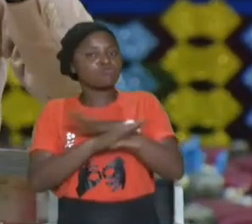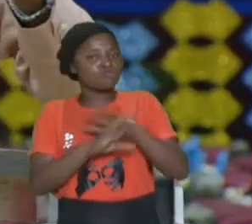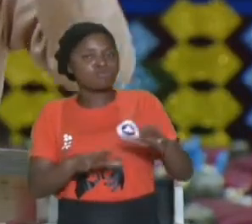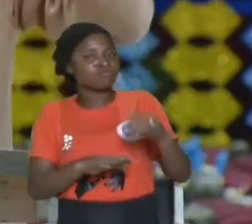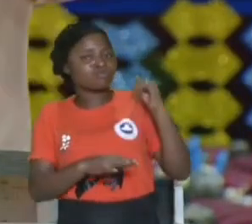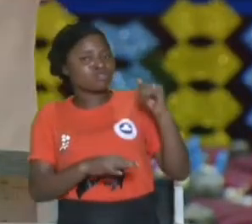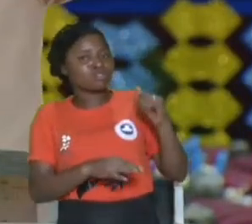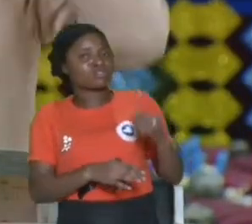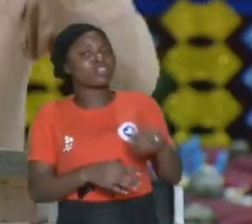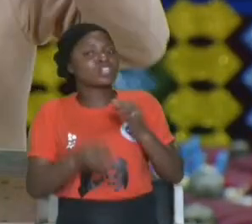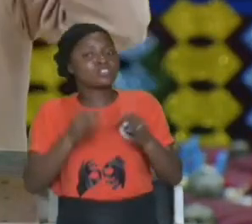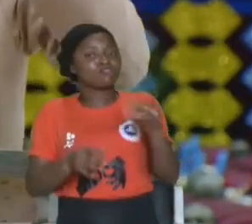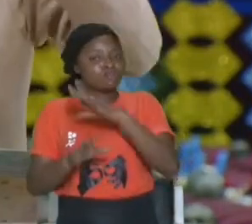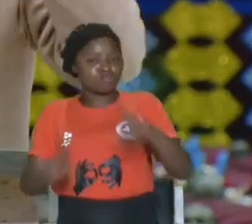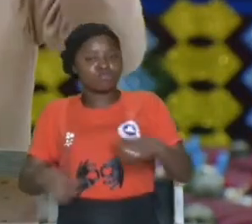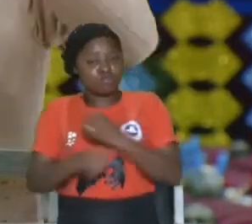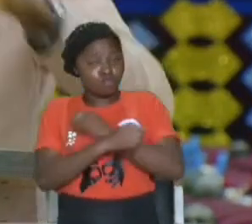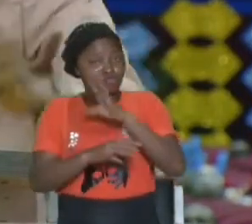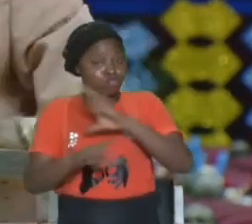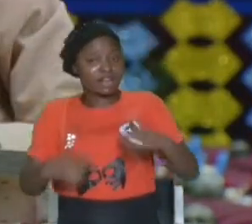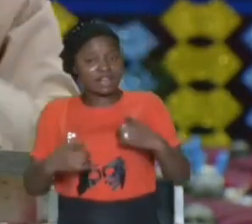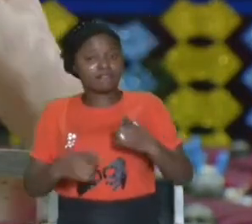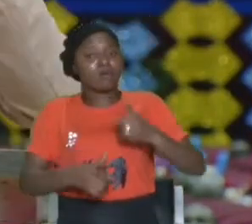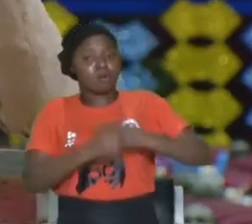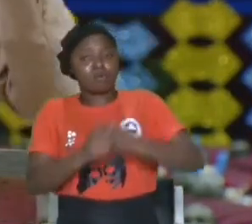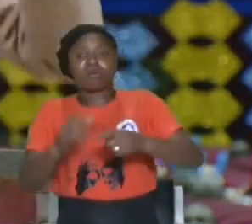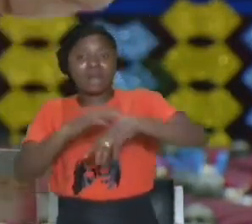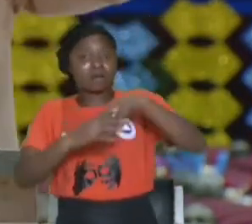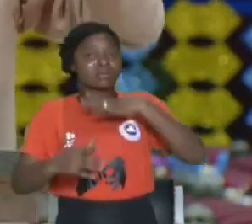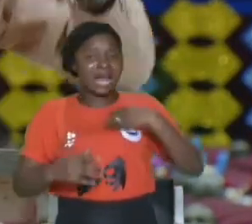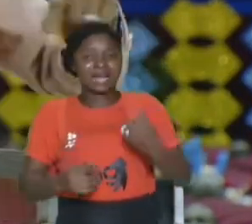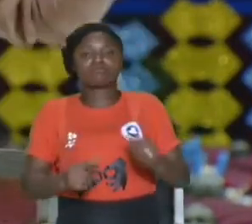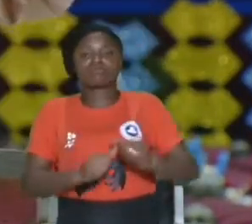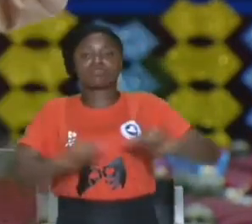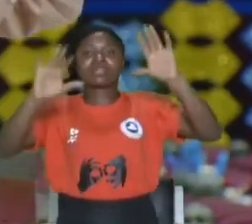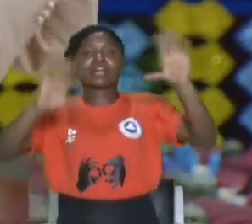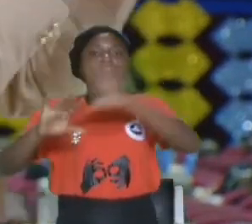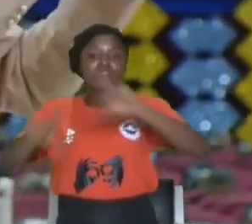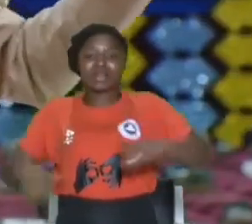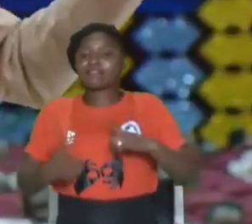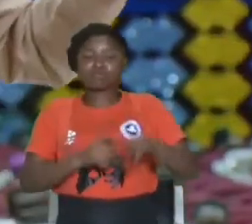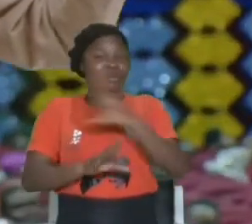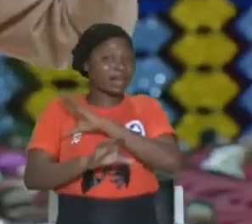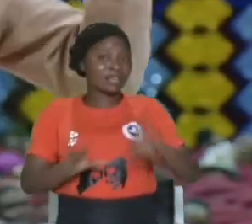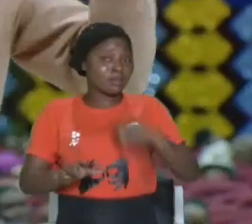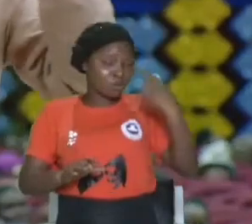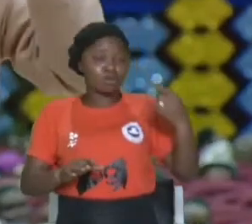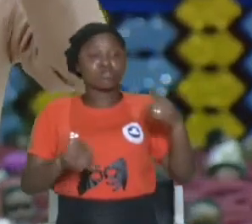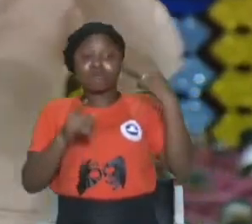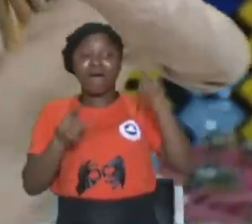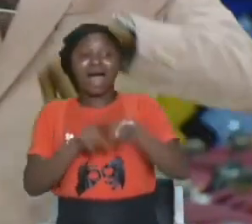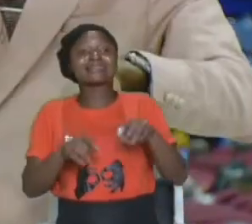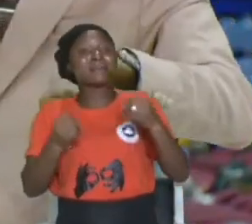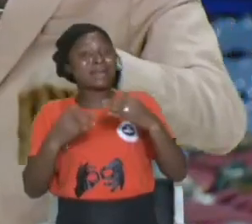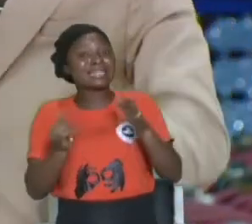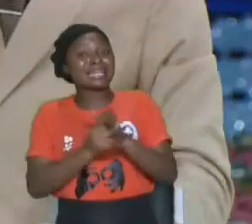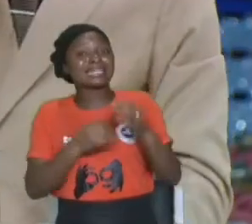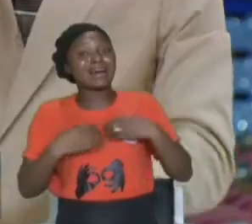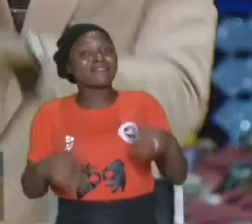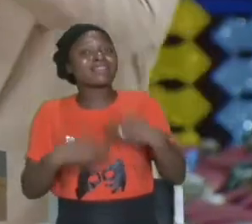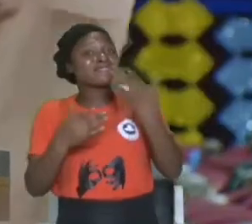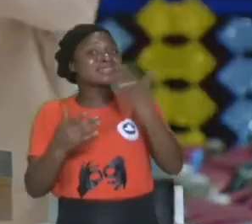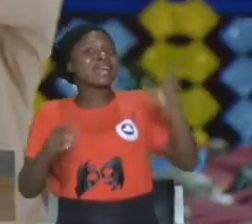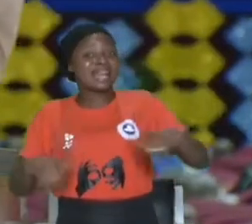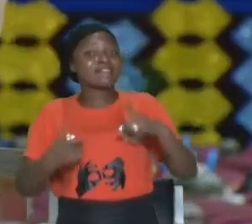out and surrender your life to Christ. Because for as many that have given their lives to